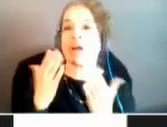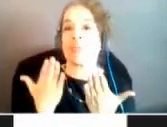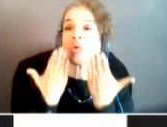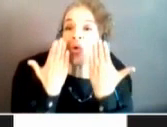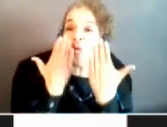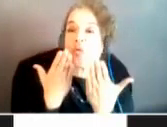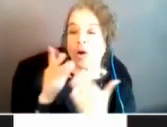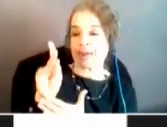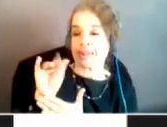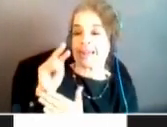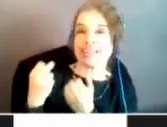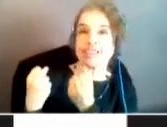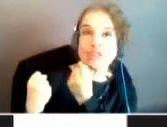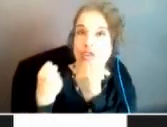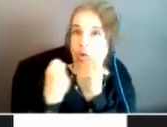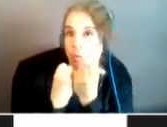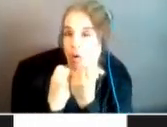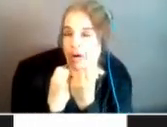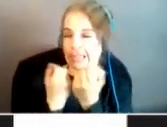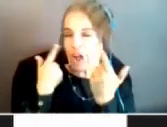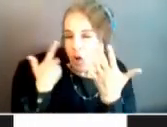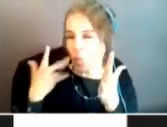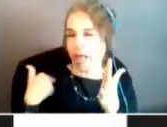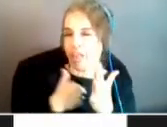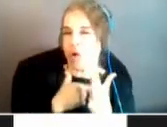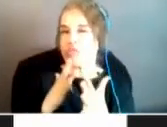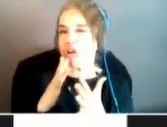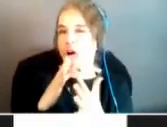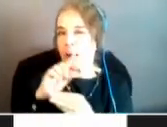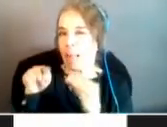provide this kind of support, or you already have that. I think we're going to be talking about